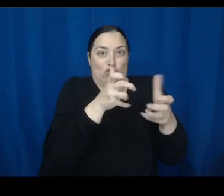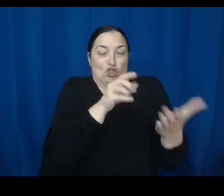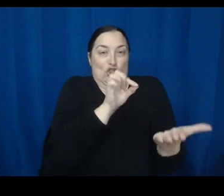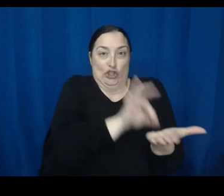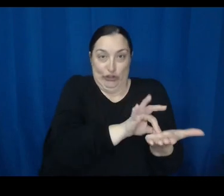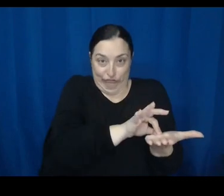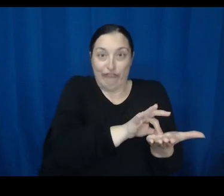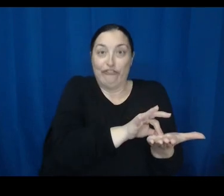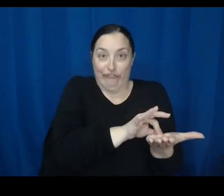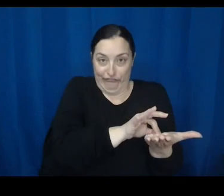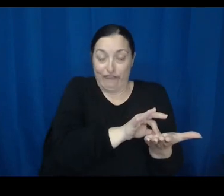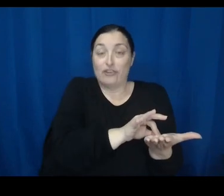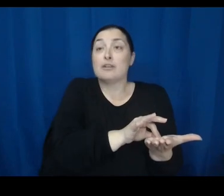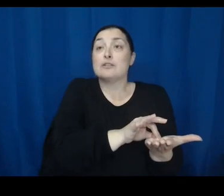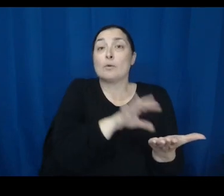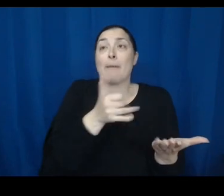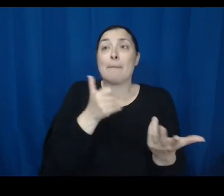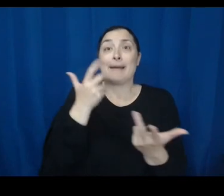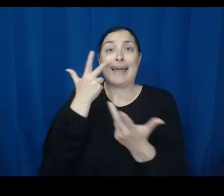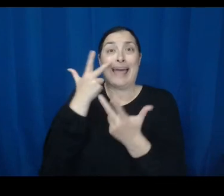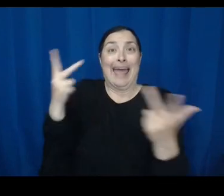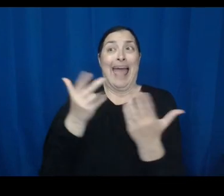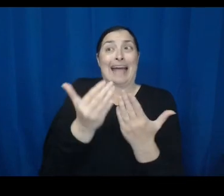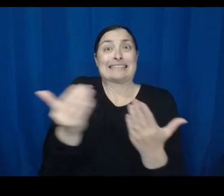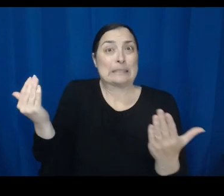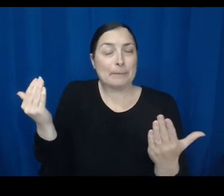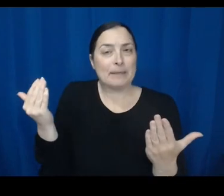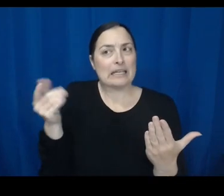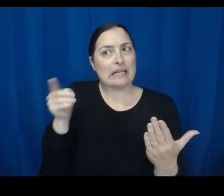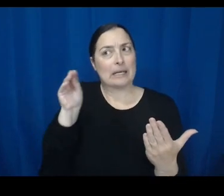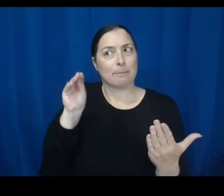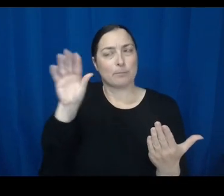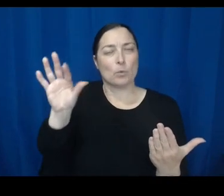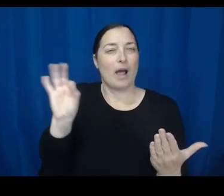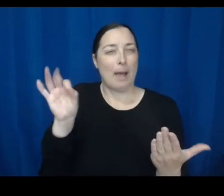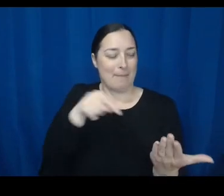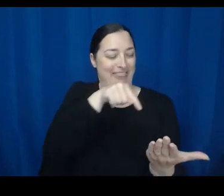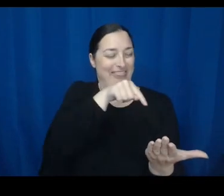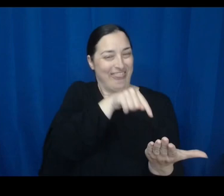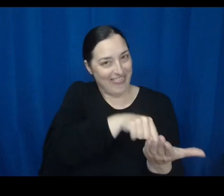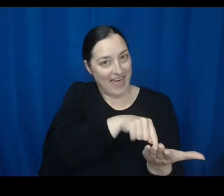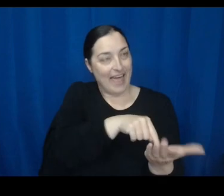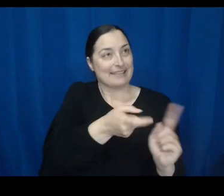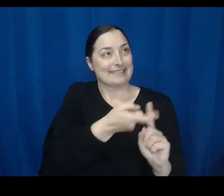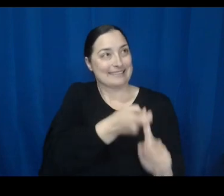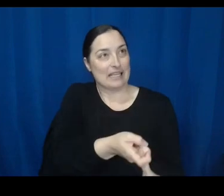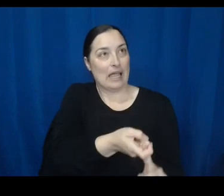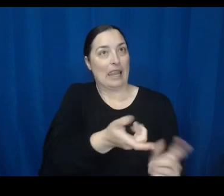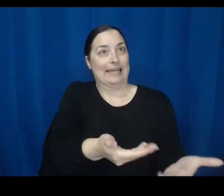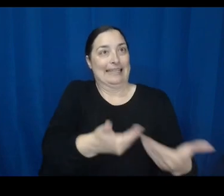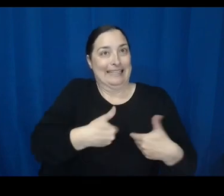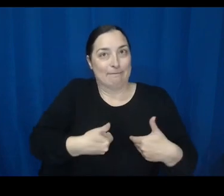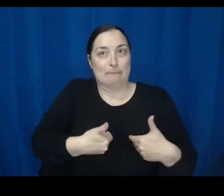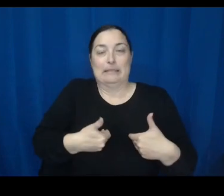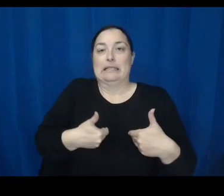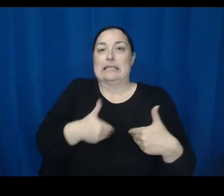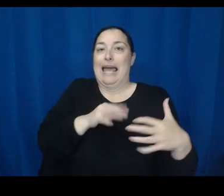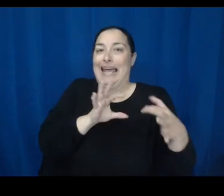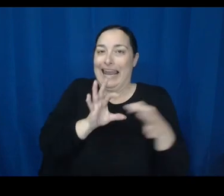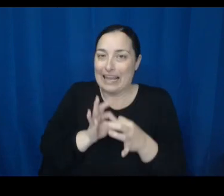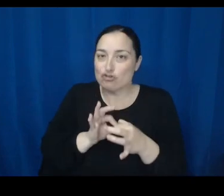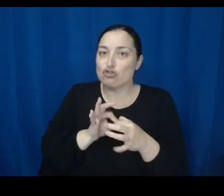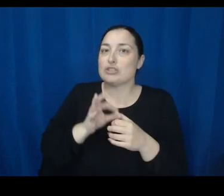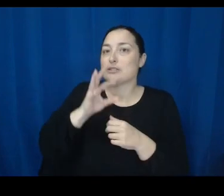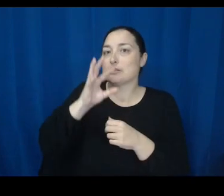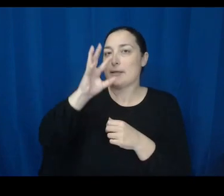up in the exhibition, it's been a kind of important in creating that connection, that memory, and then when I'm looking at